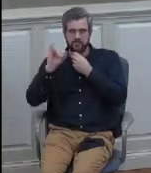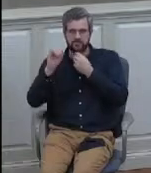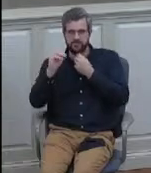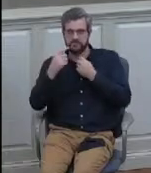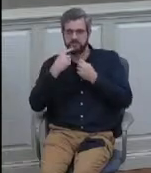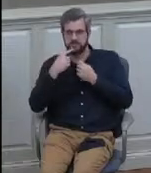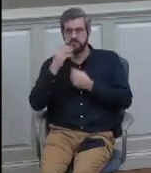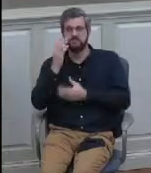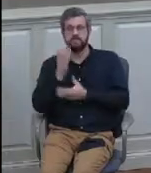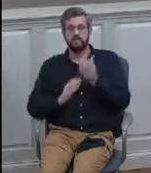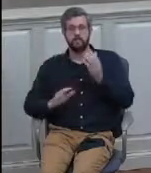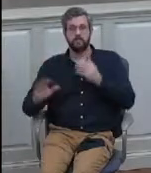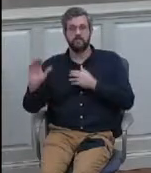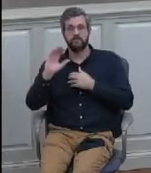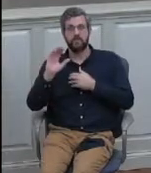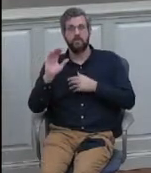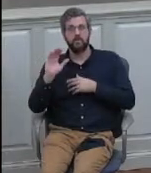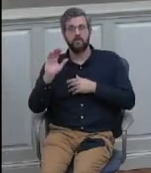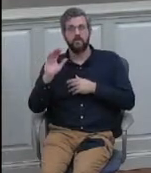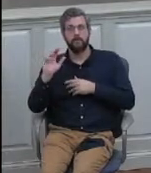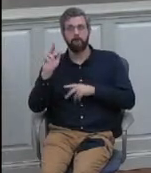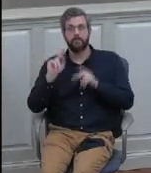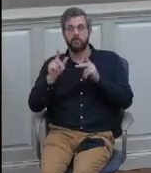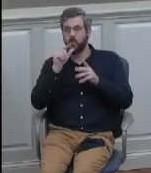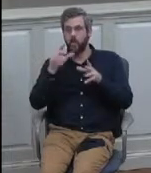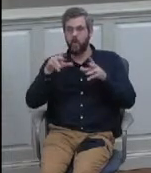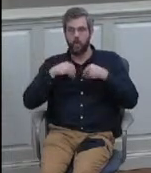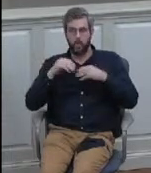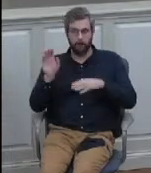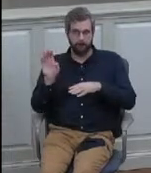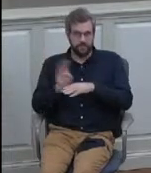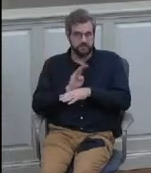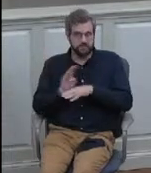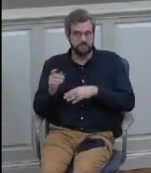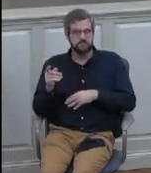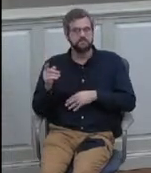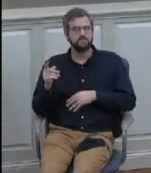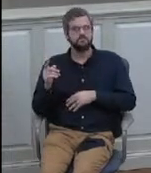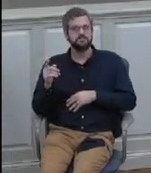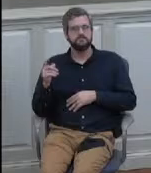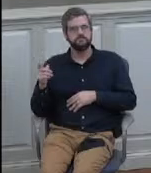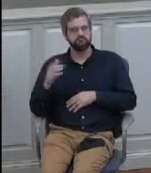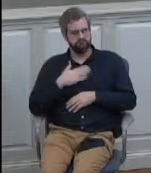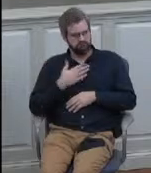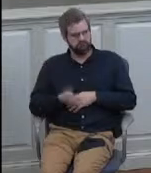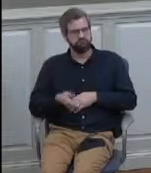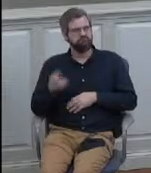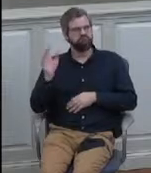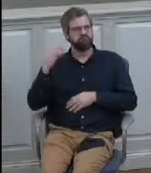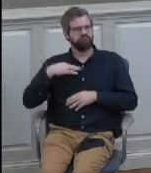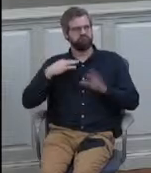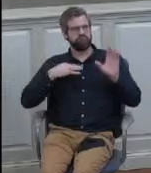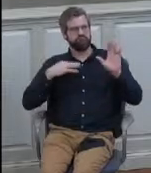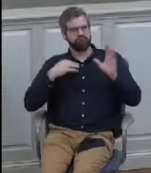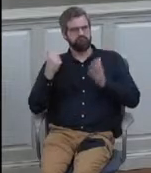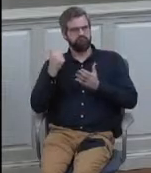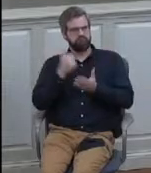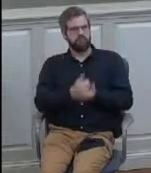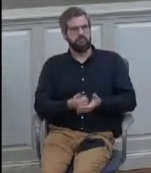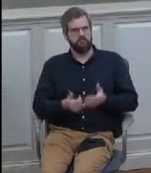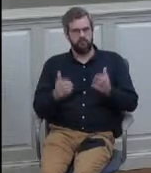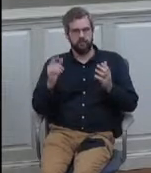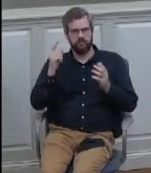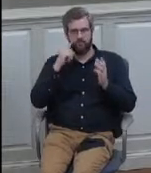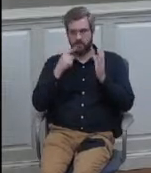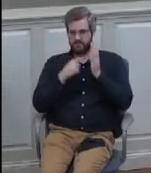your corporate citizens and business citizens to step forward in bigger ways to, for example,